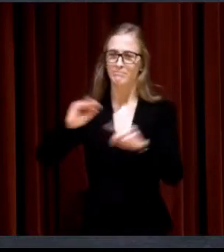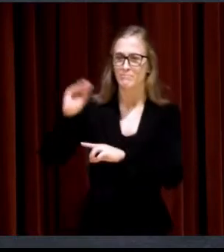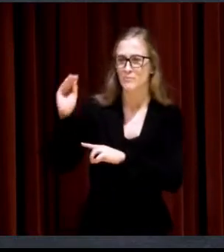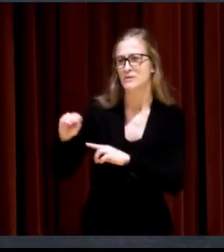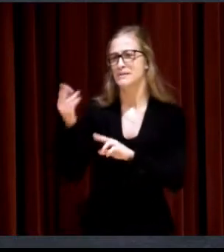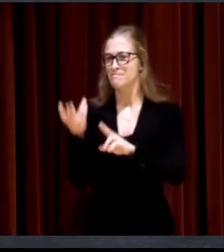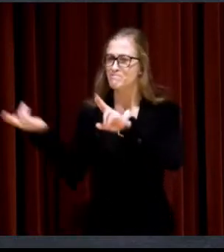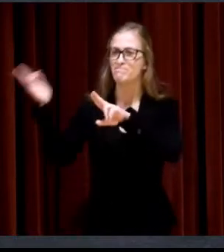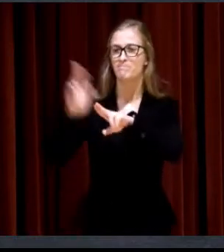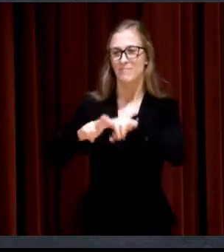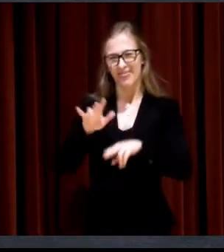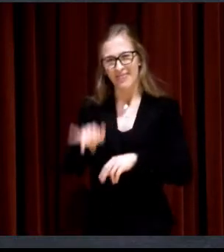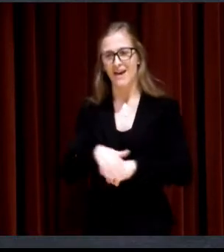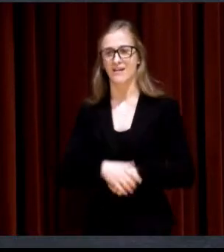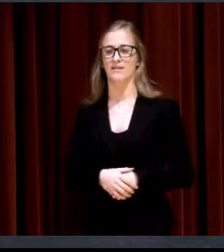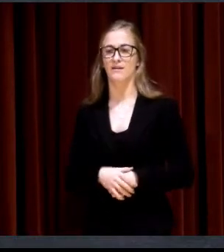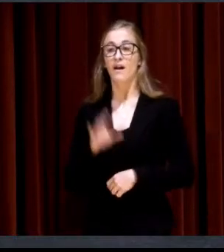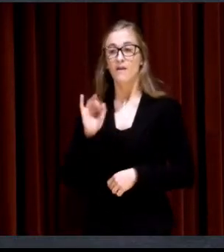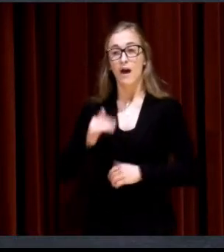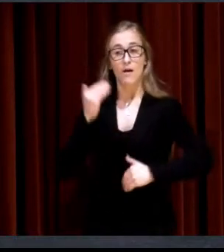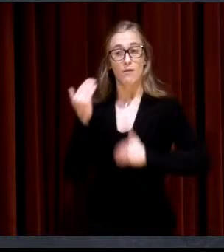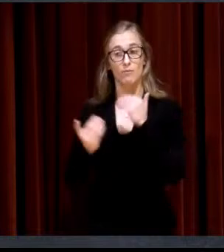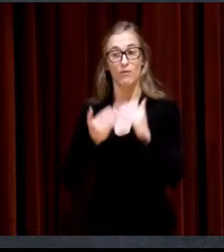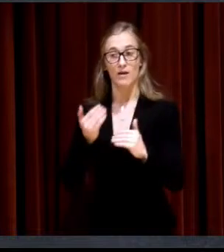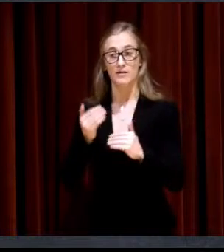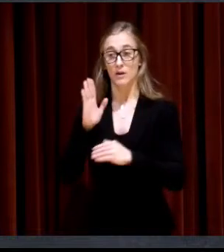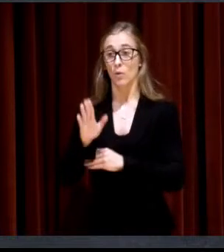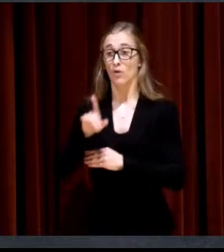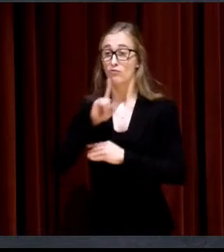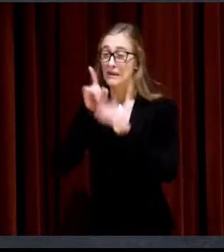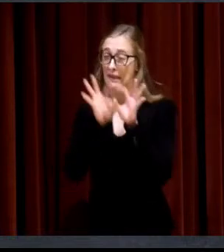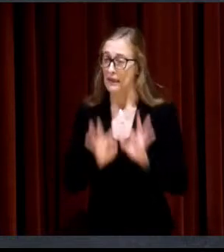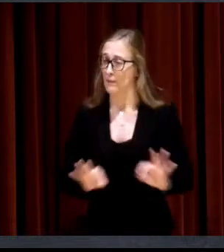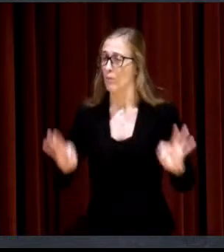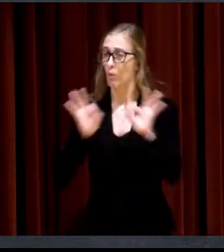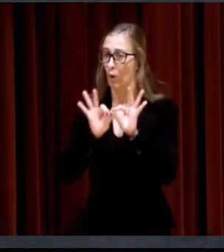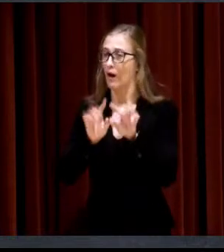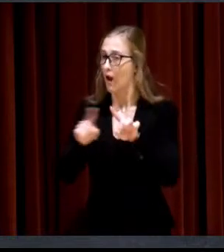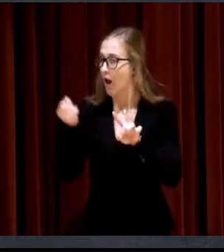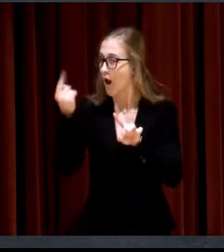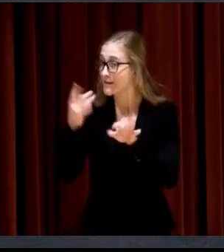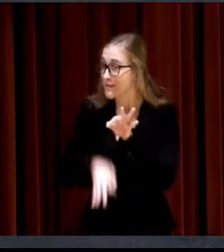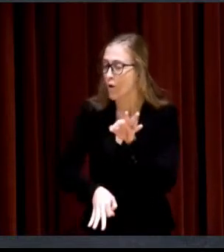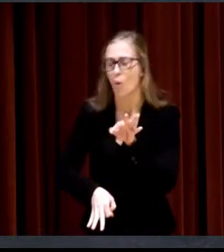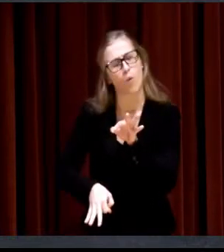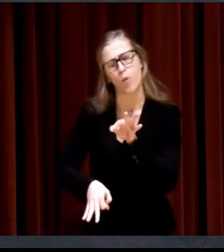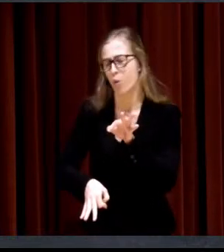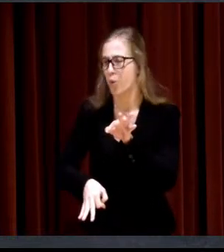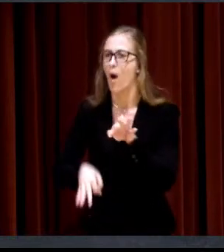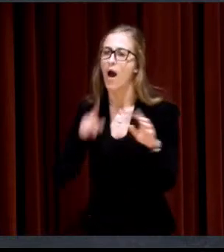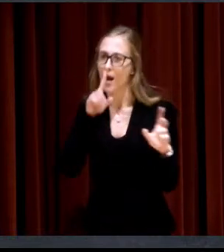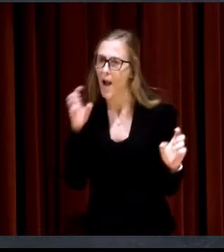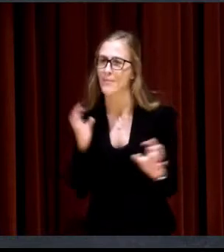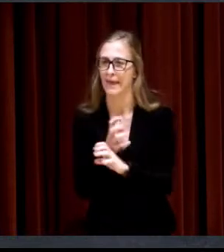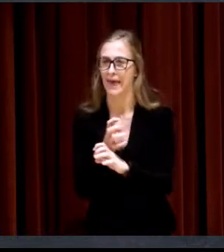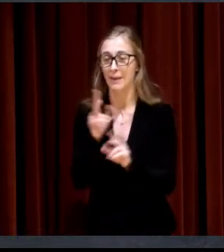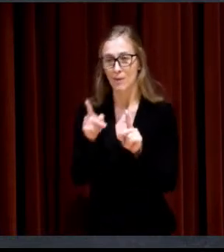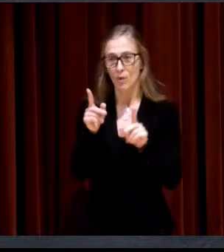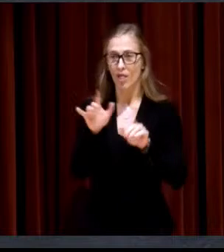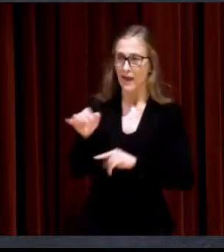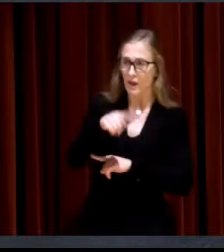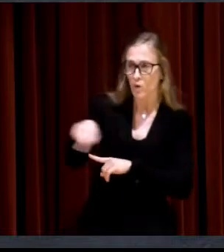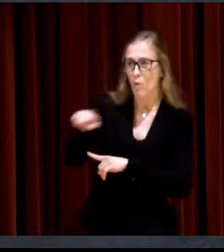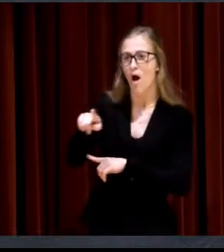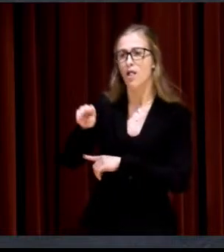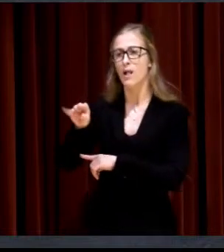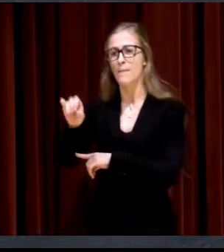engaging, and that's part of the MOU process, which is going to be really important and really complicated, is to create those systems so that folks like you and like Ms. Lang